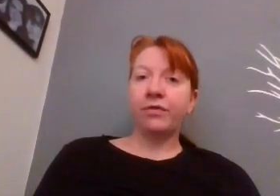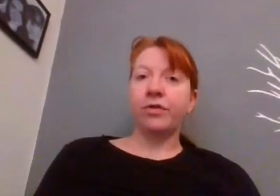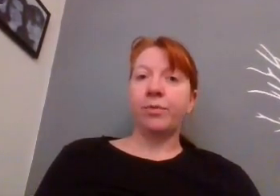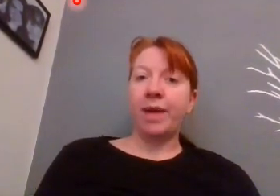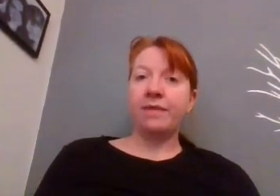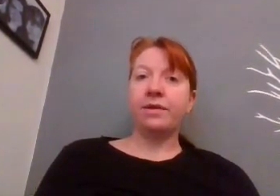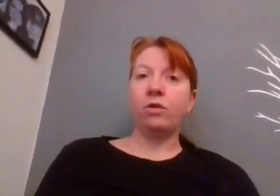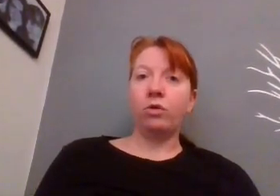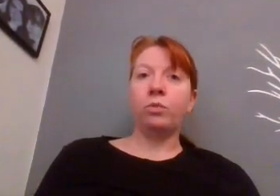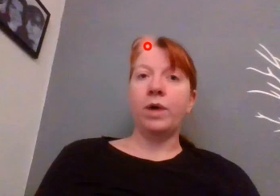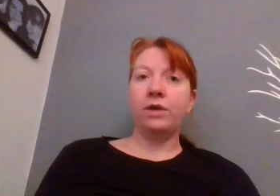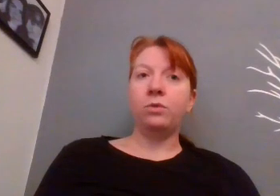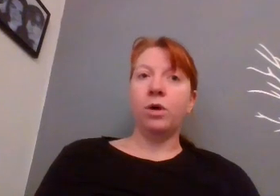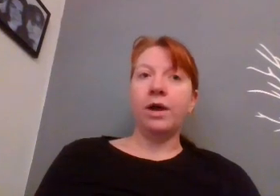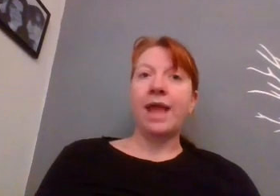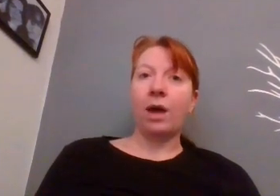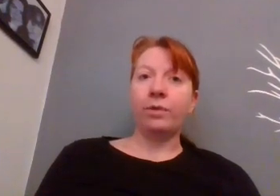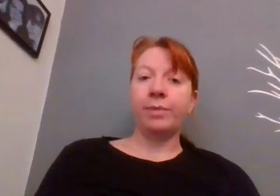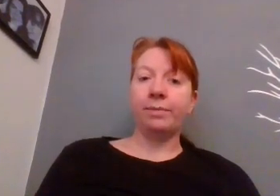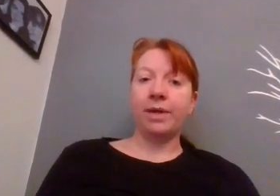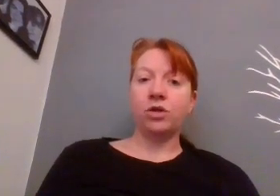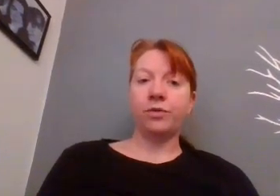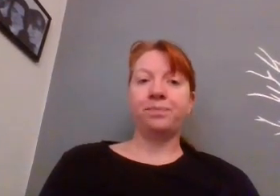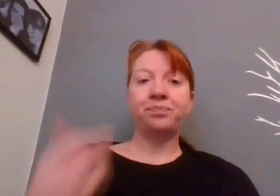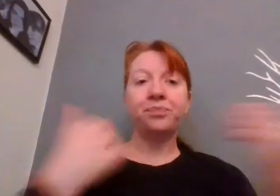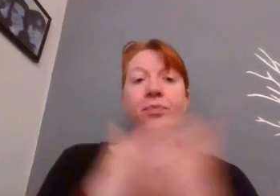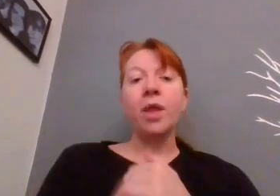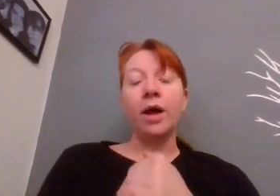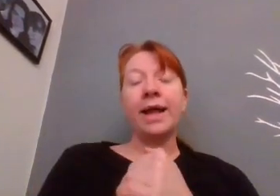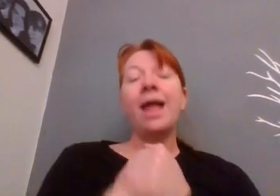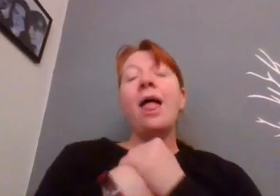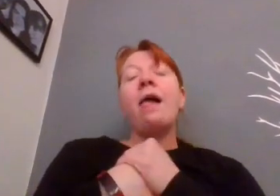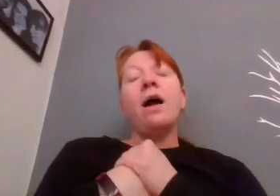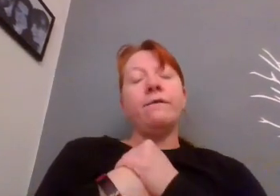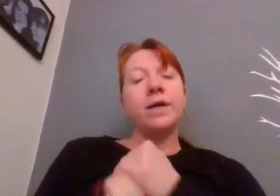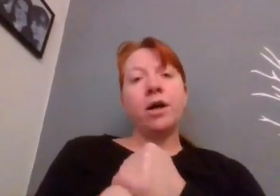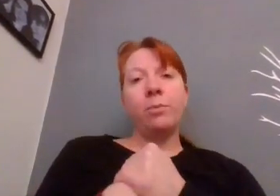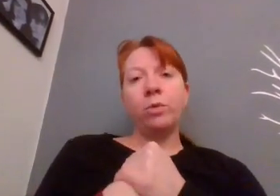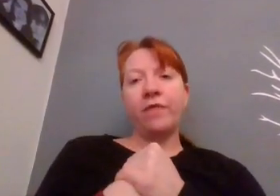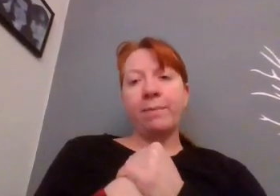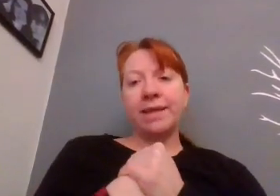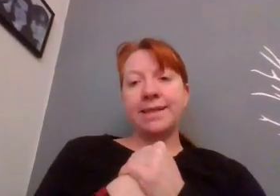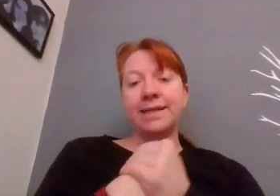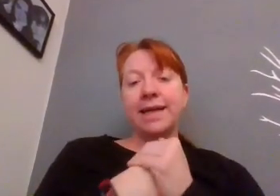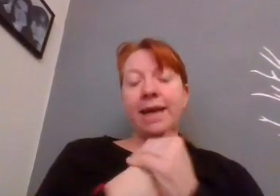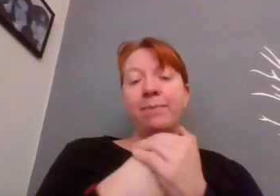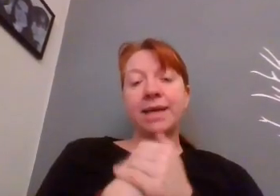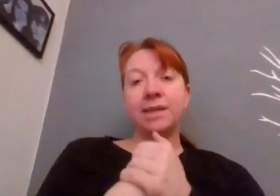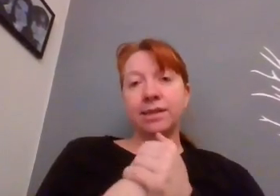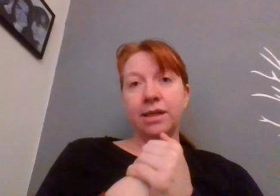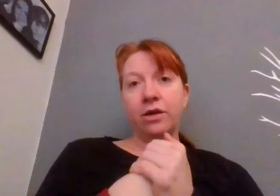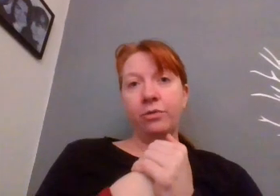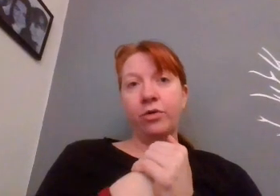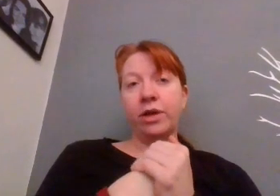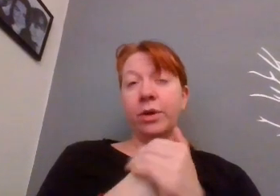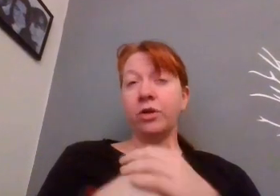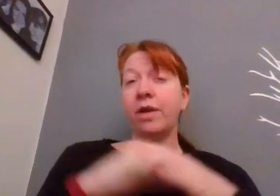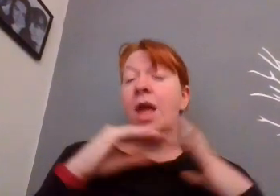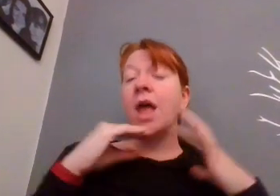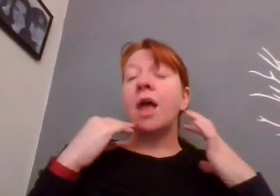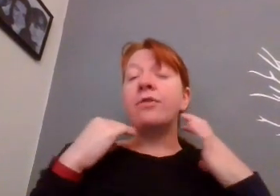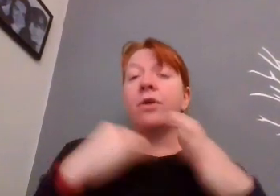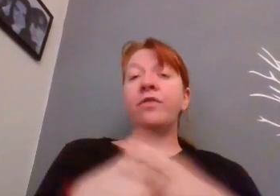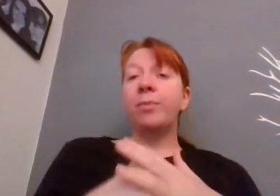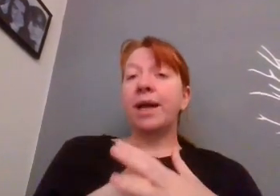is different depending on where you are and how it's being measured. Okay, I really hope all of that made sense. Again, please ask in the classroom if you've got any